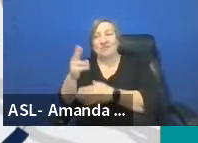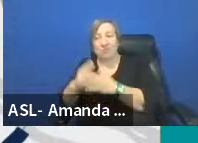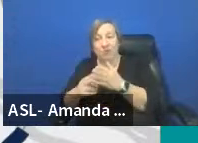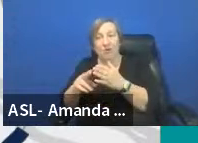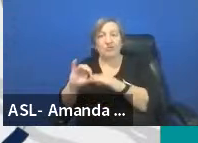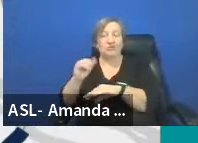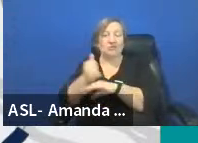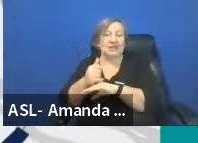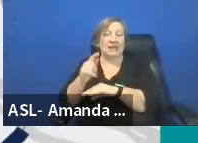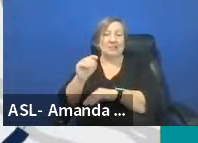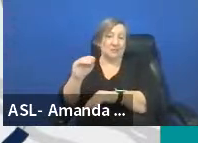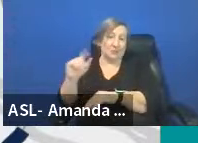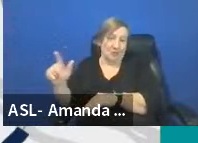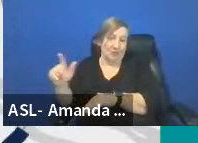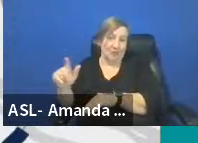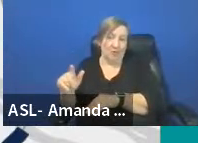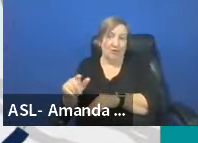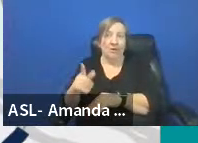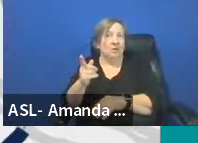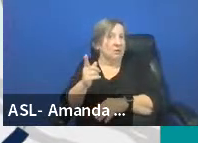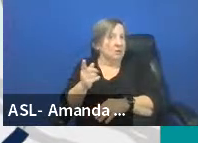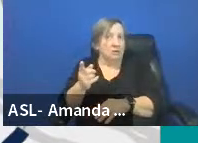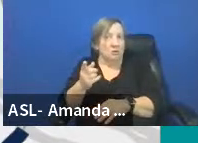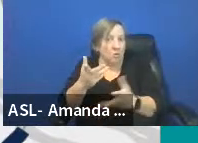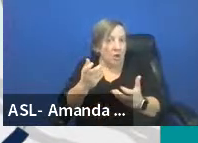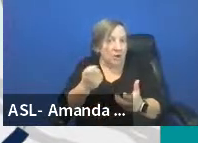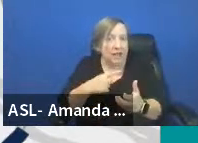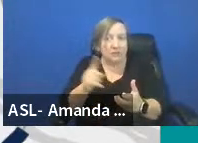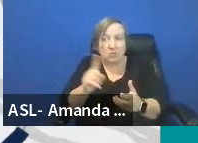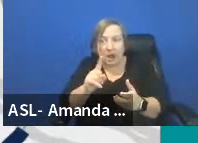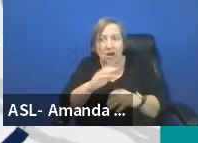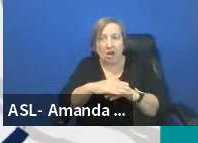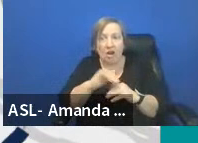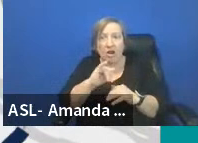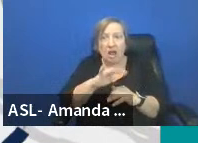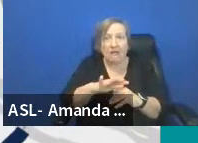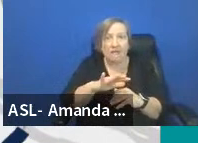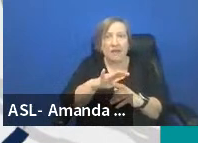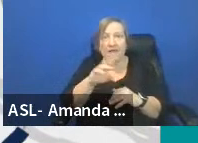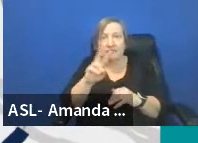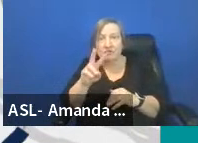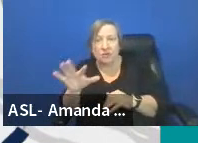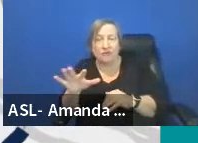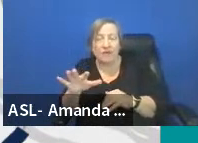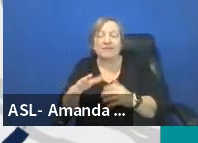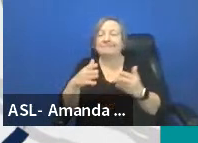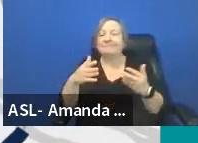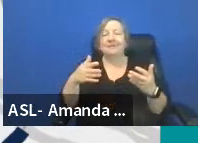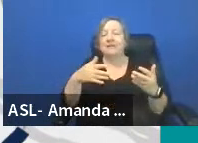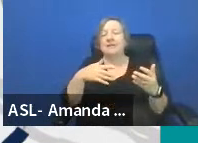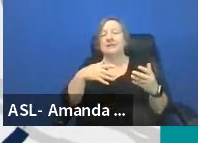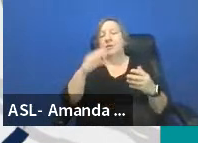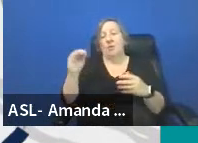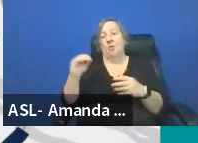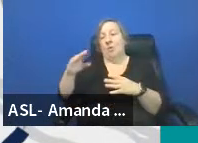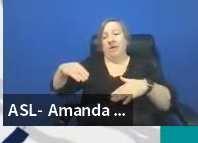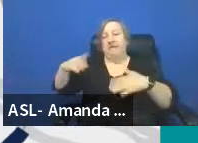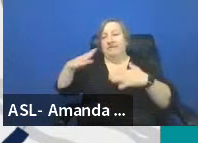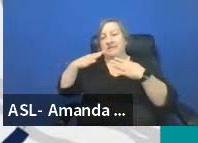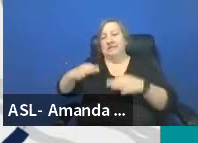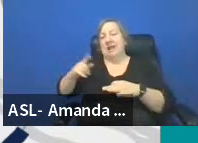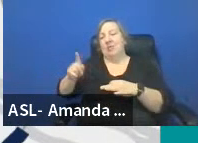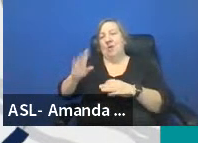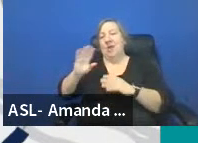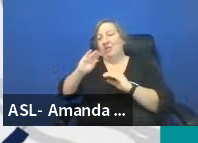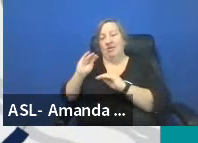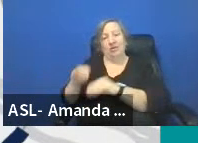Your next question is going to be where on I-5 and 205. And like it says in that bullet point there, they have not determined exactly where those tolls